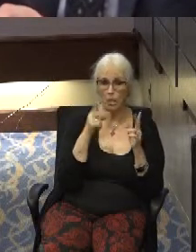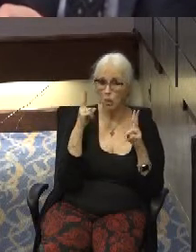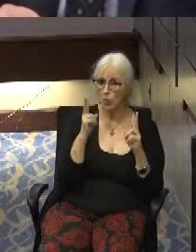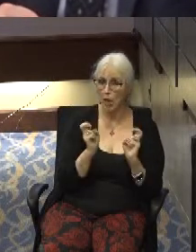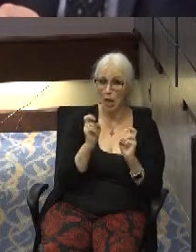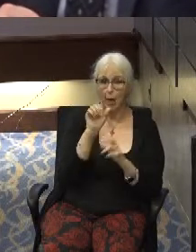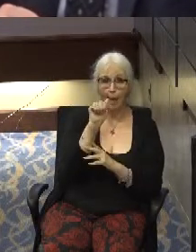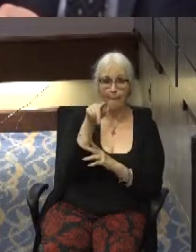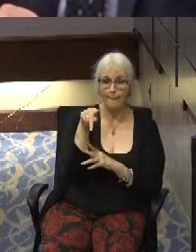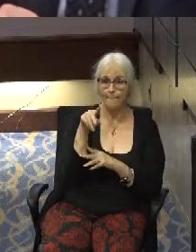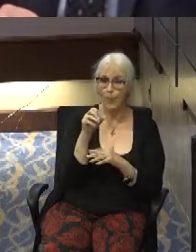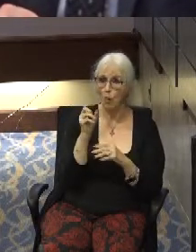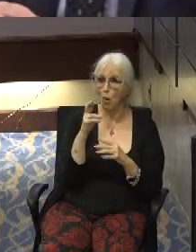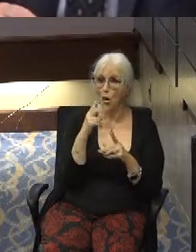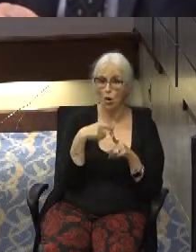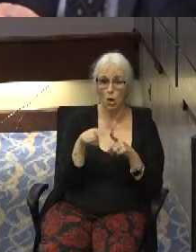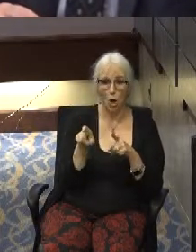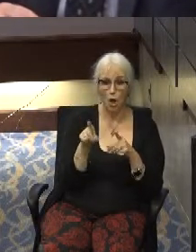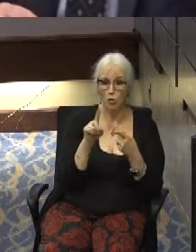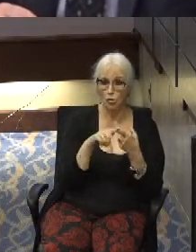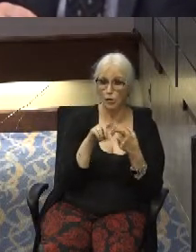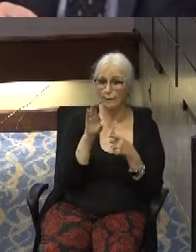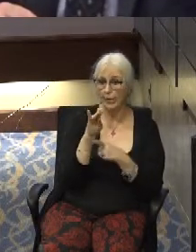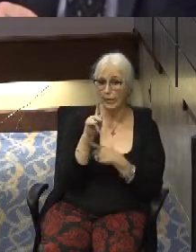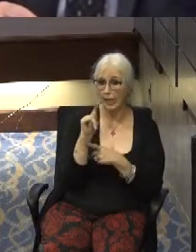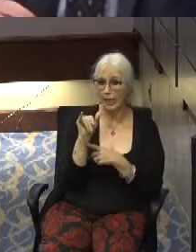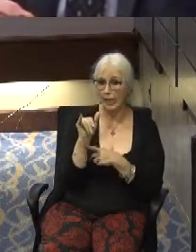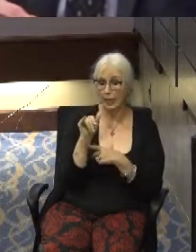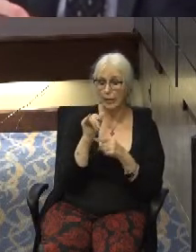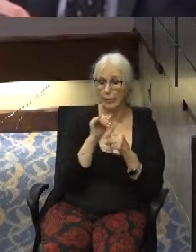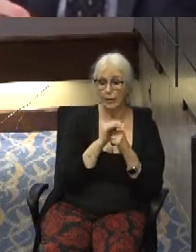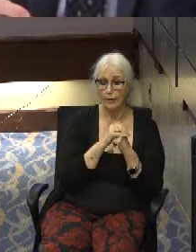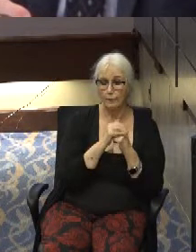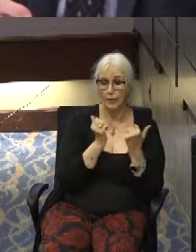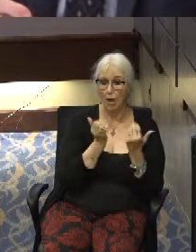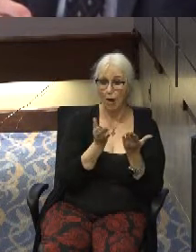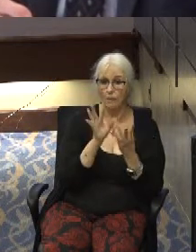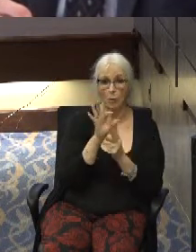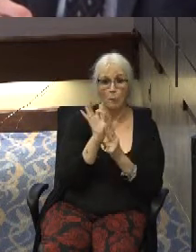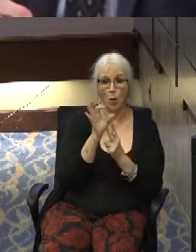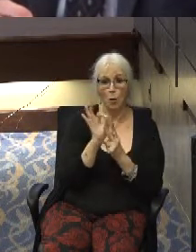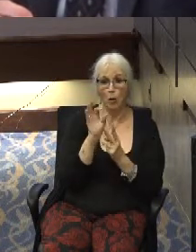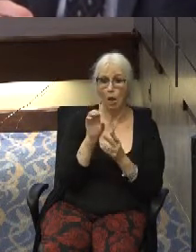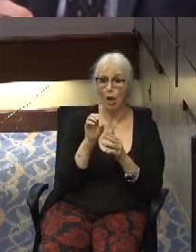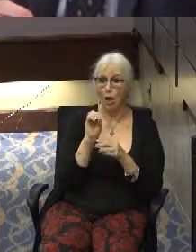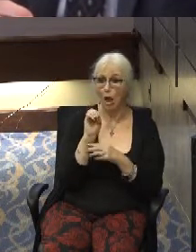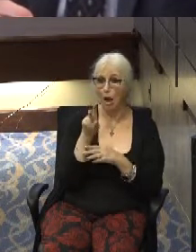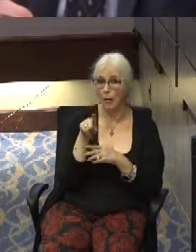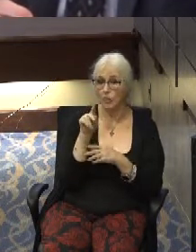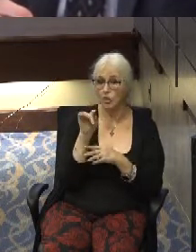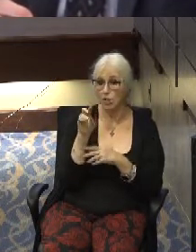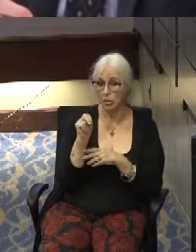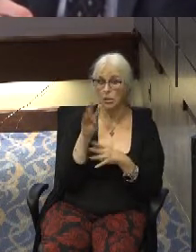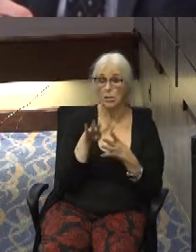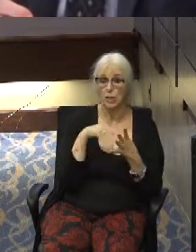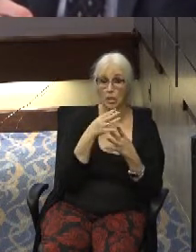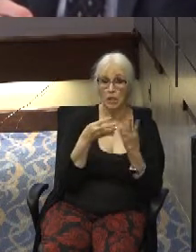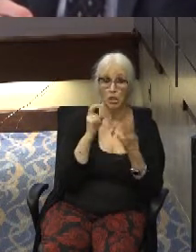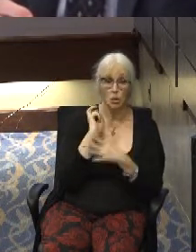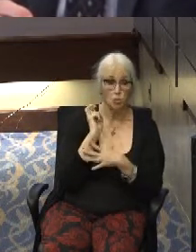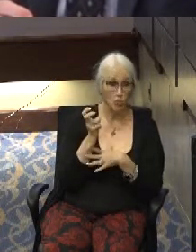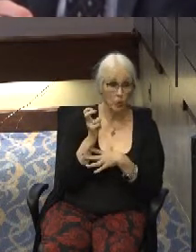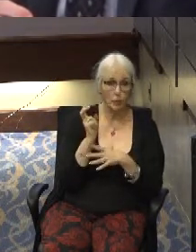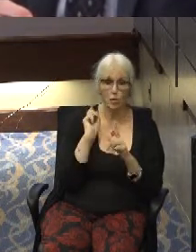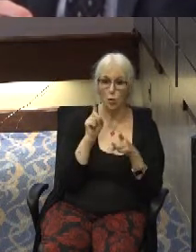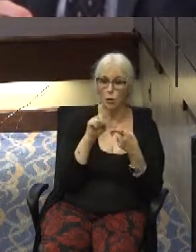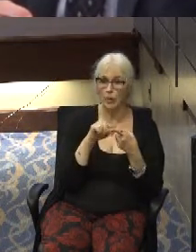app, or either you'd be able to call into the facility under Title VI. You have to opt for both options, and then they could call, schedule the trip. It would go into that zone,